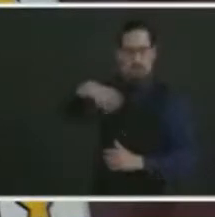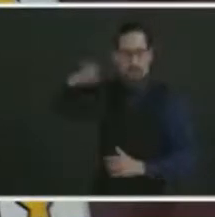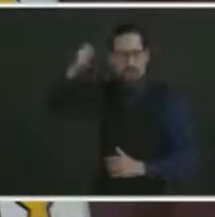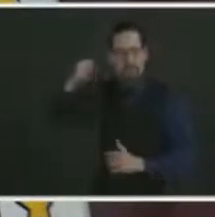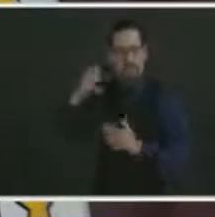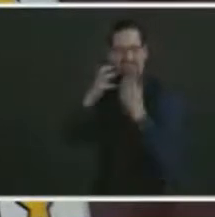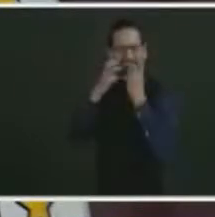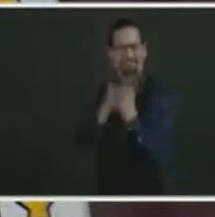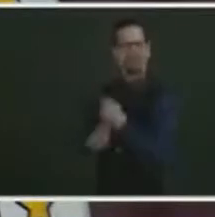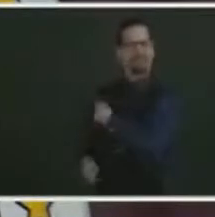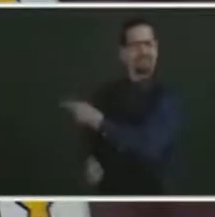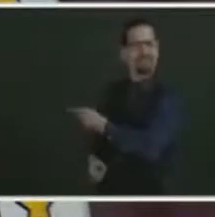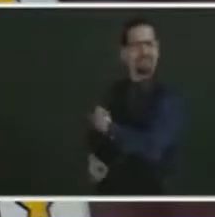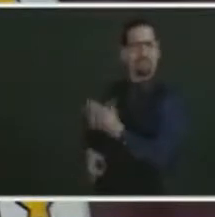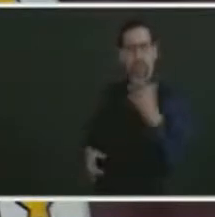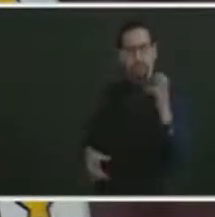home